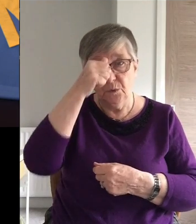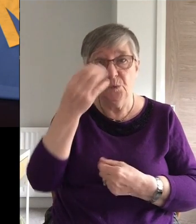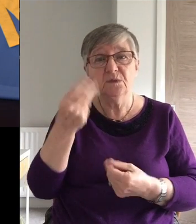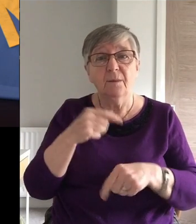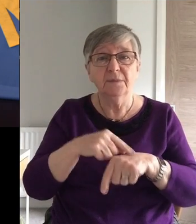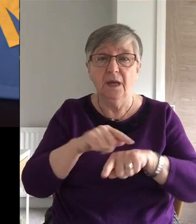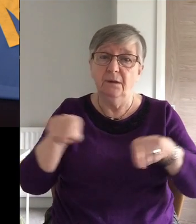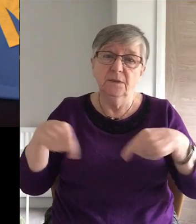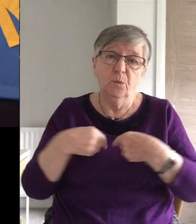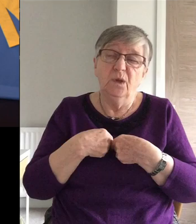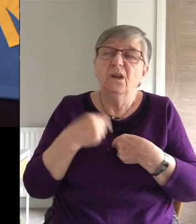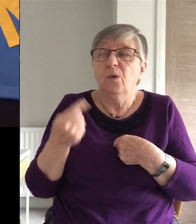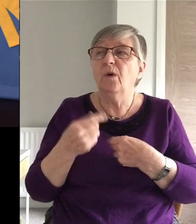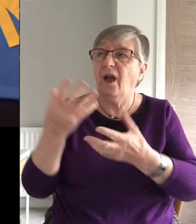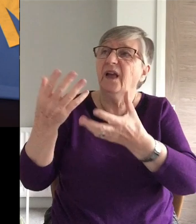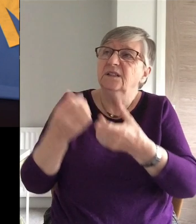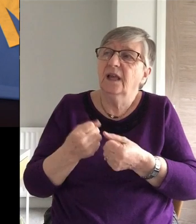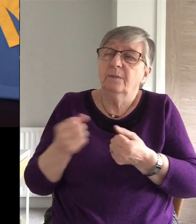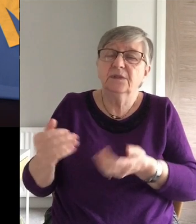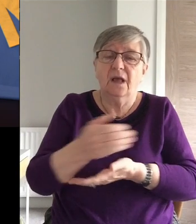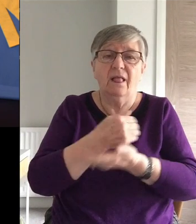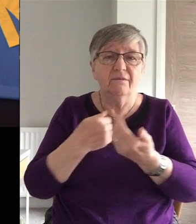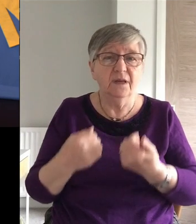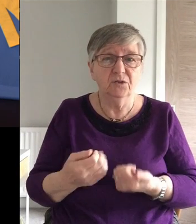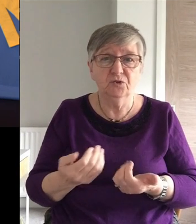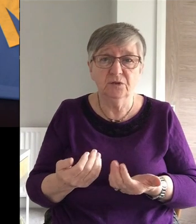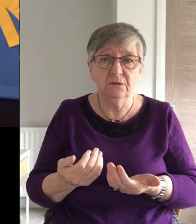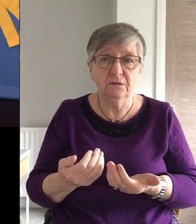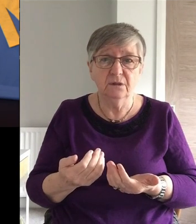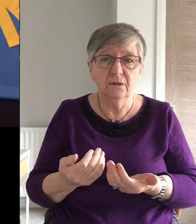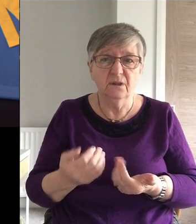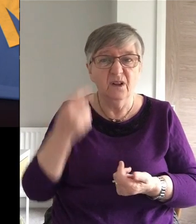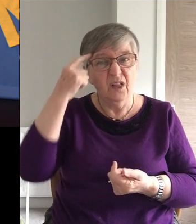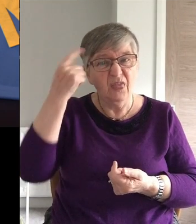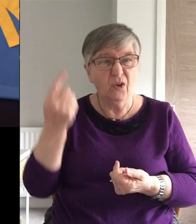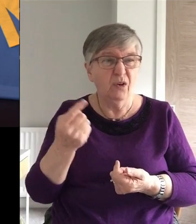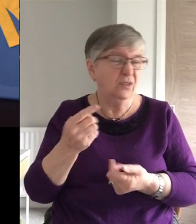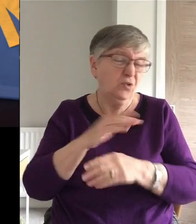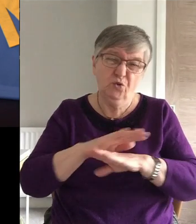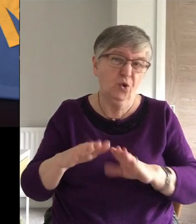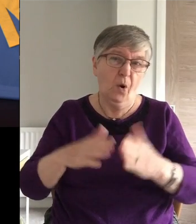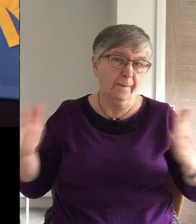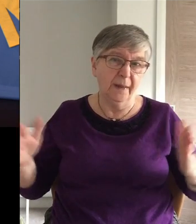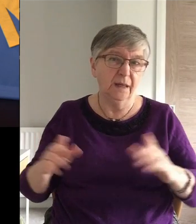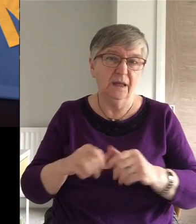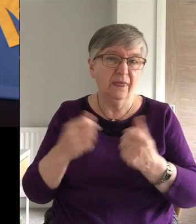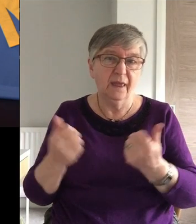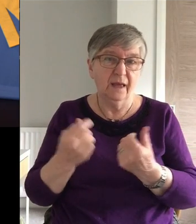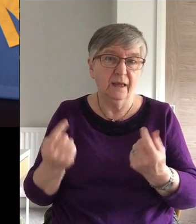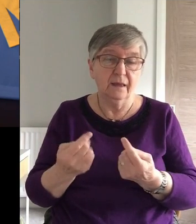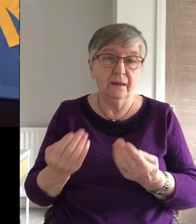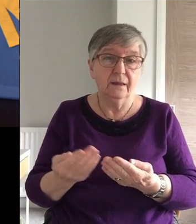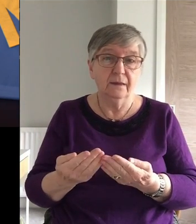times we've taken it lightly, and at times we've treated it as though it were no big deal.